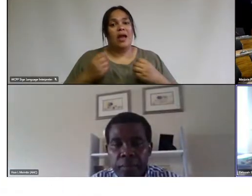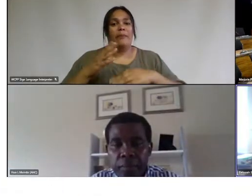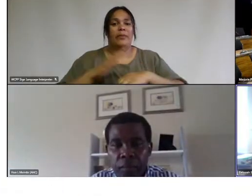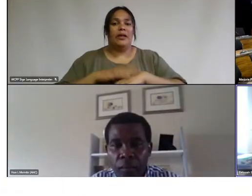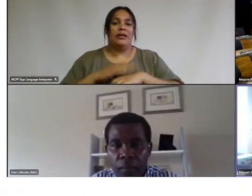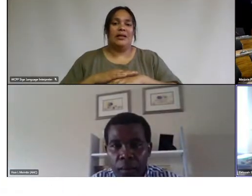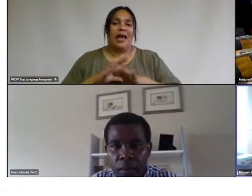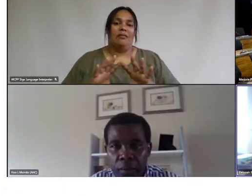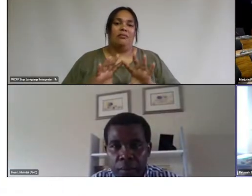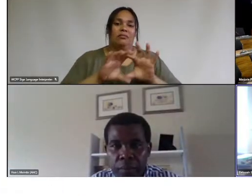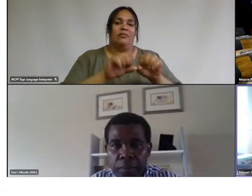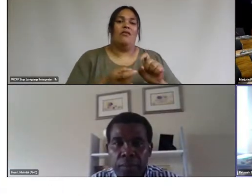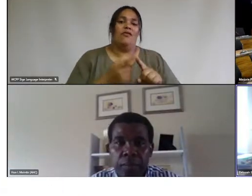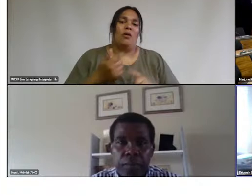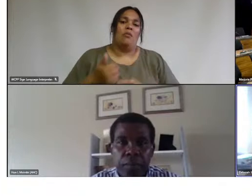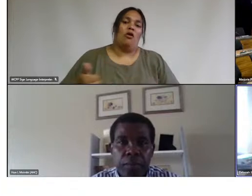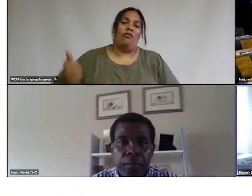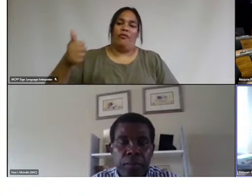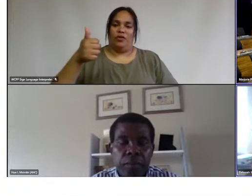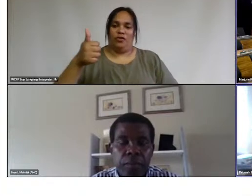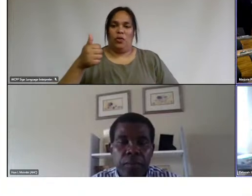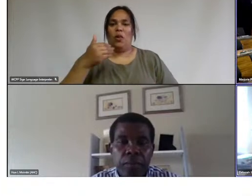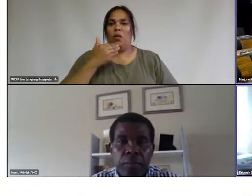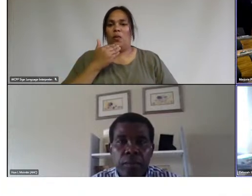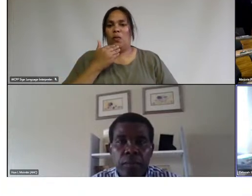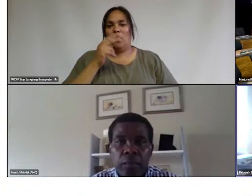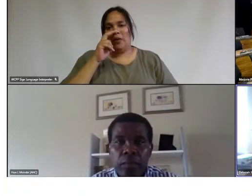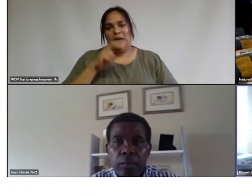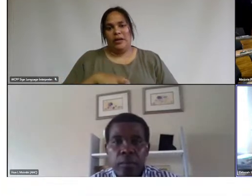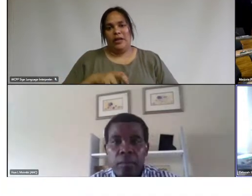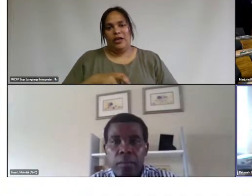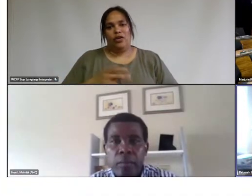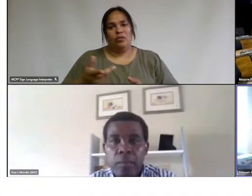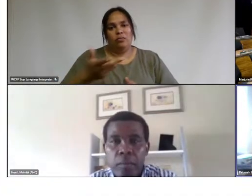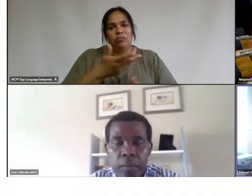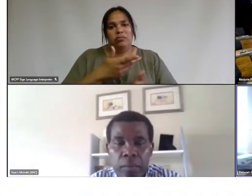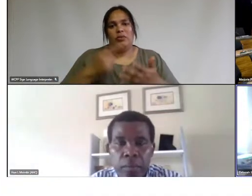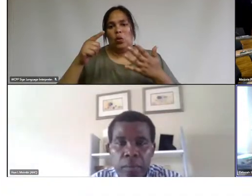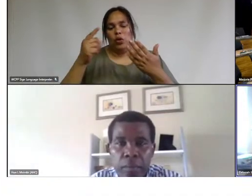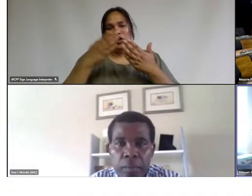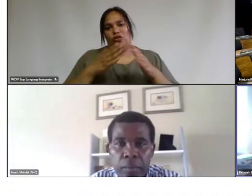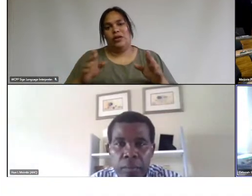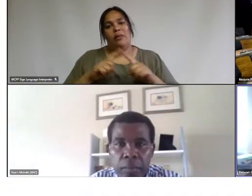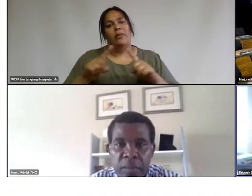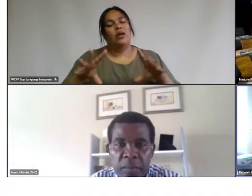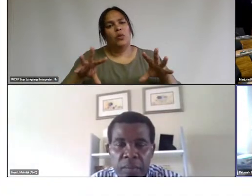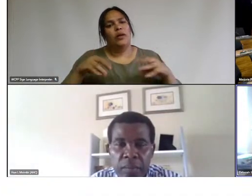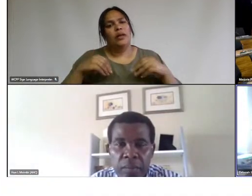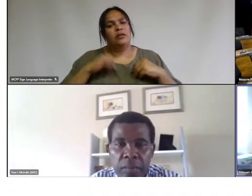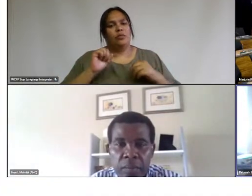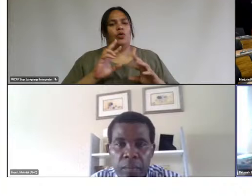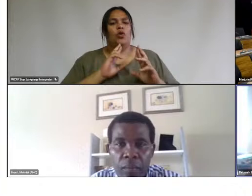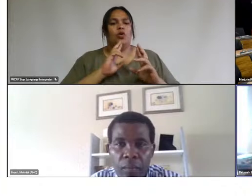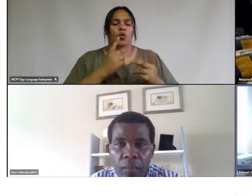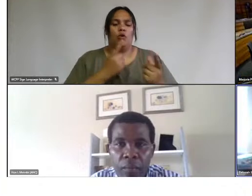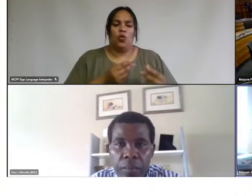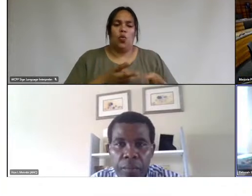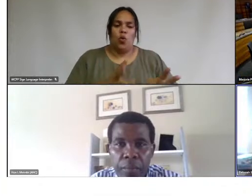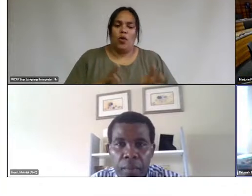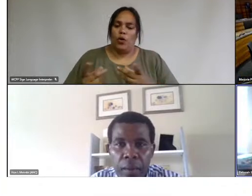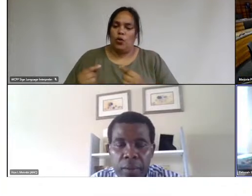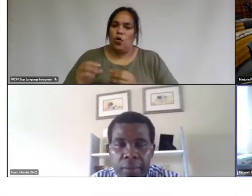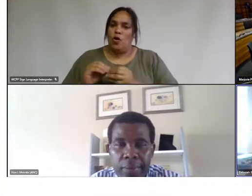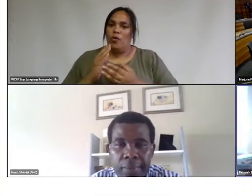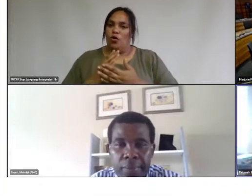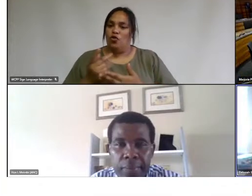is taken up by our officials having to engage with the Auditor General. We accept their important role in ensuring money is